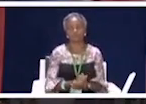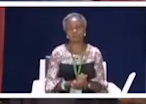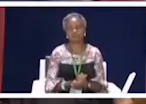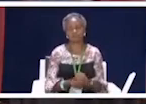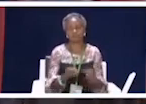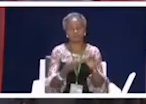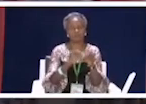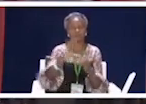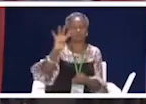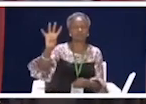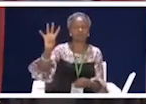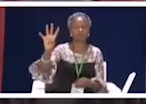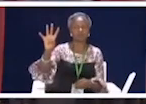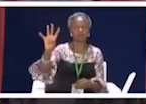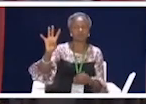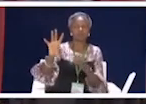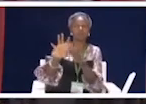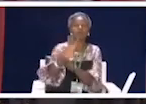Number four, God is